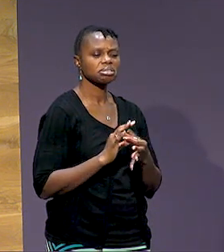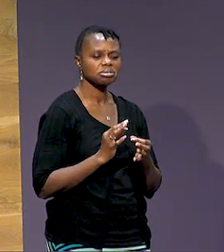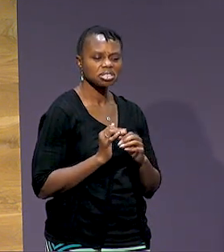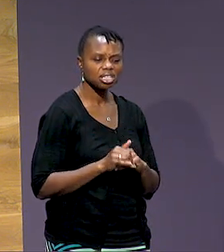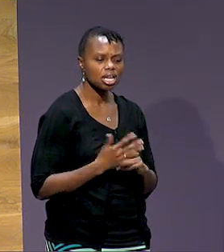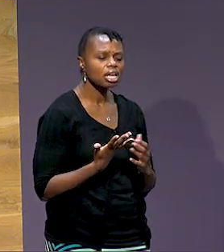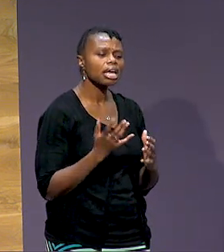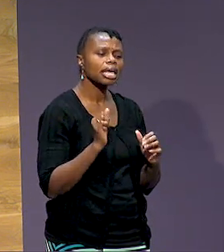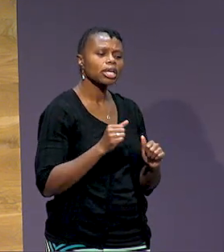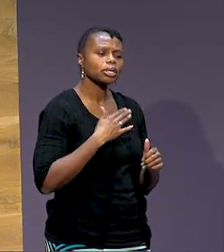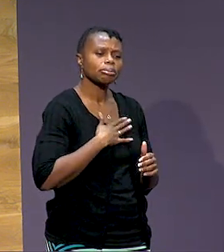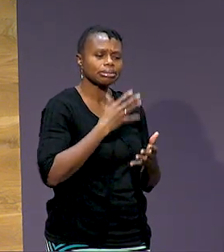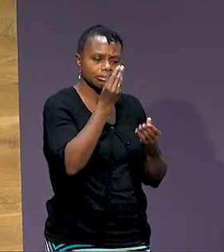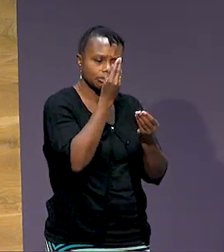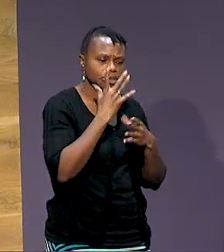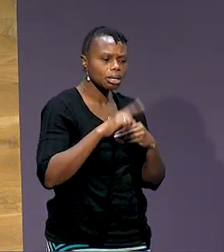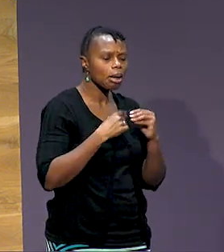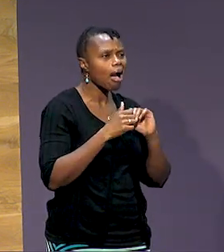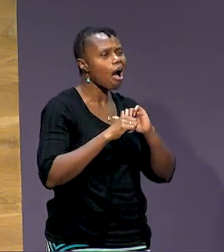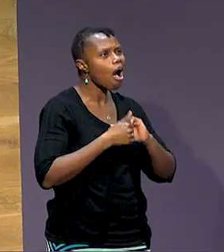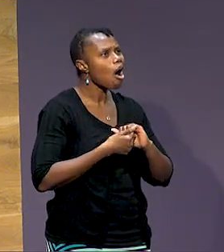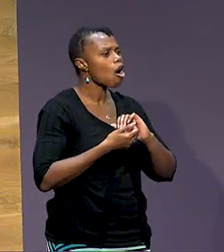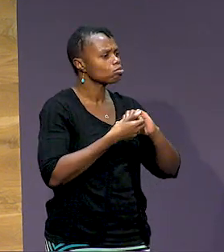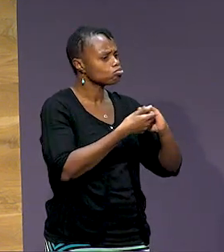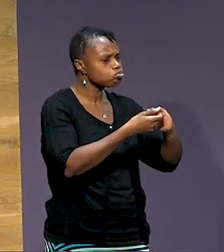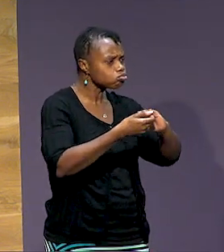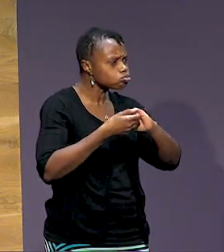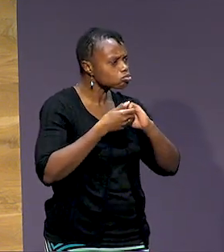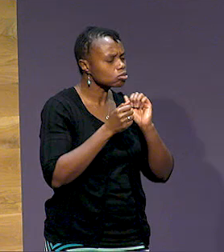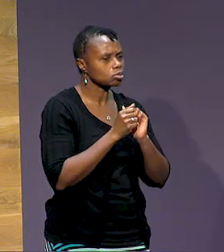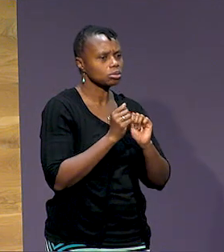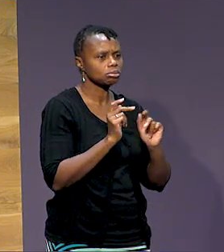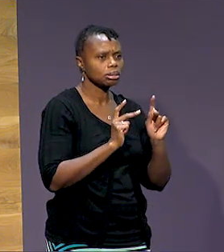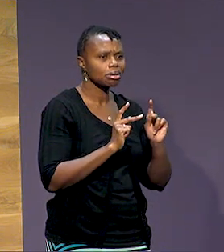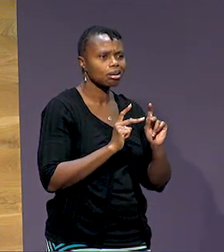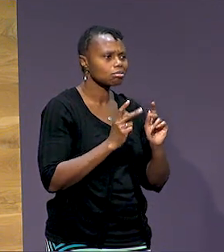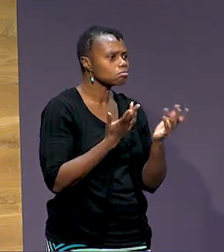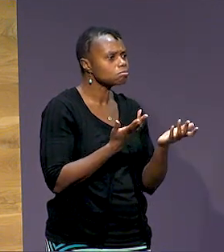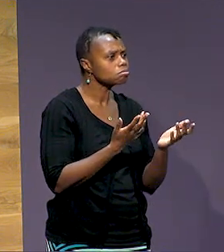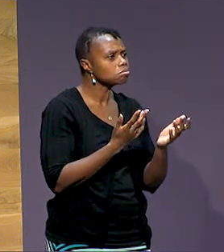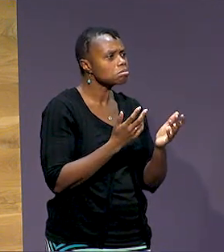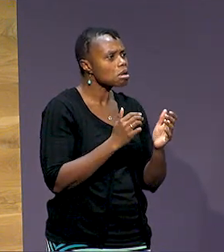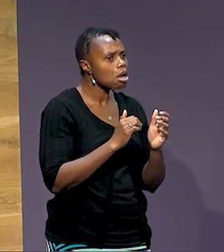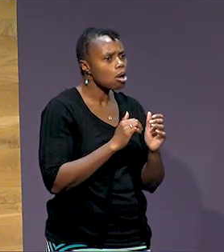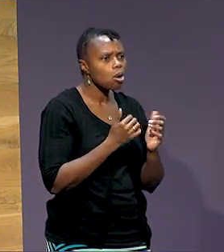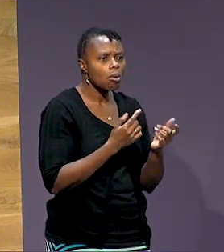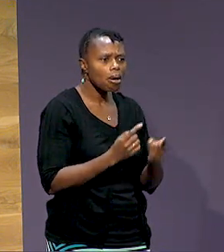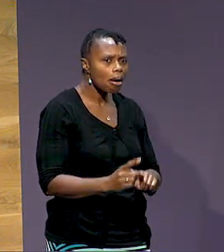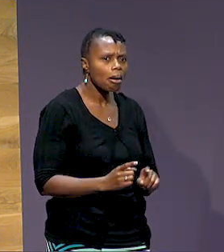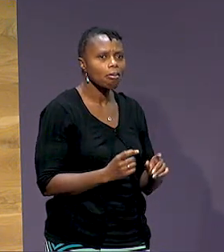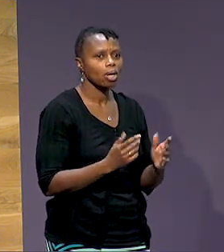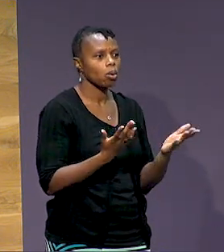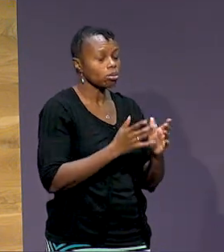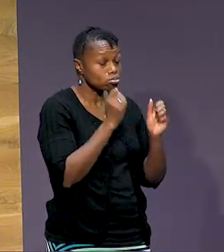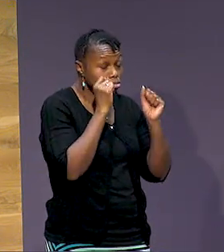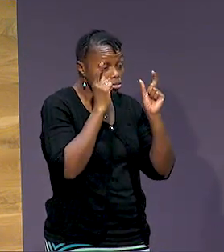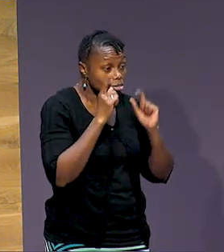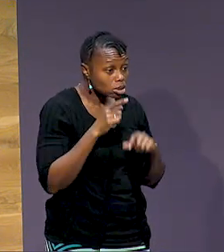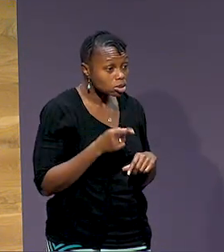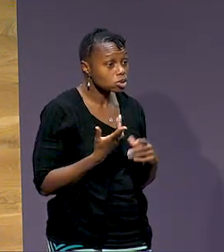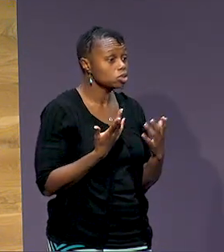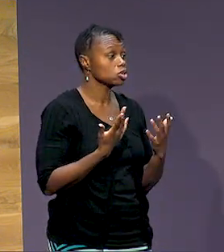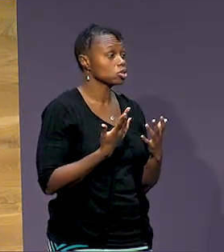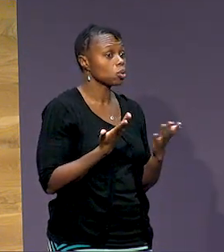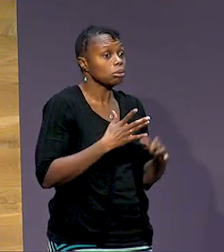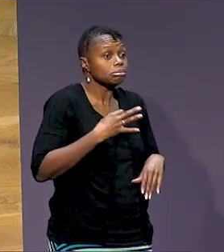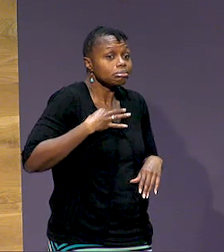collaboration and how that's gone, what you've learned, maybe some of the surprises in collaboration, or maybe some of